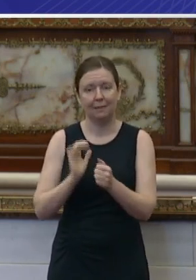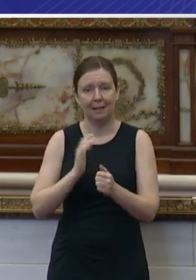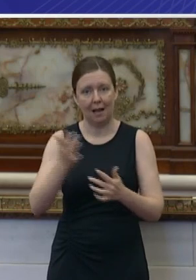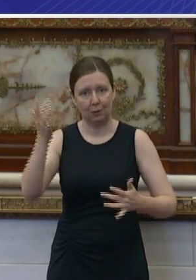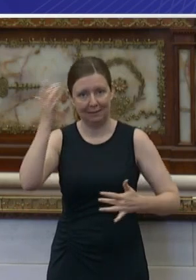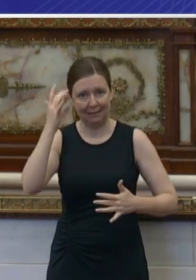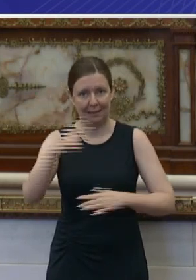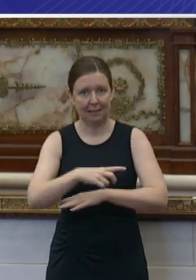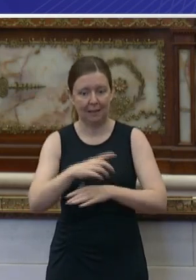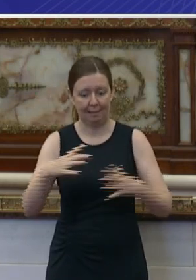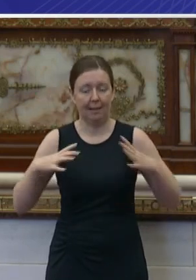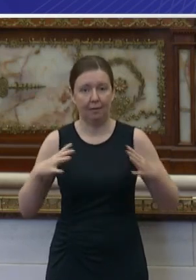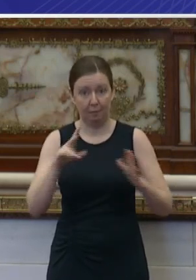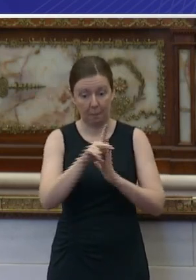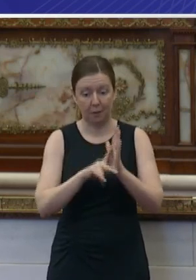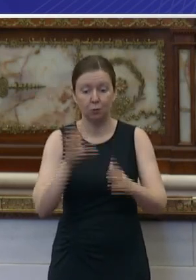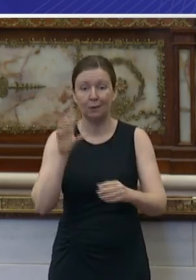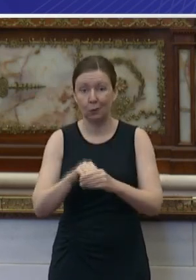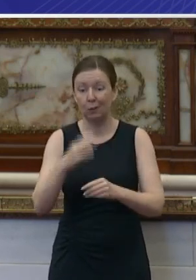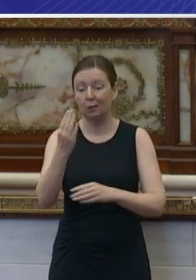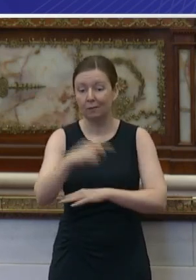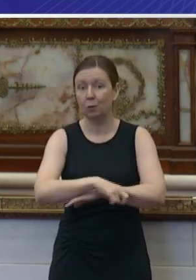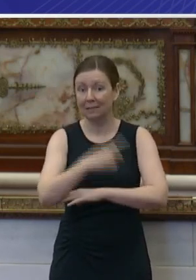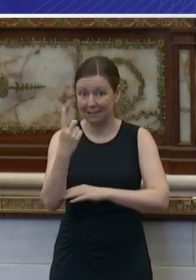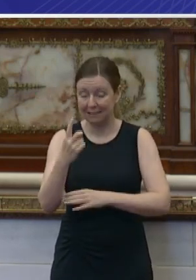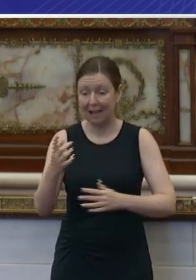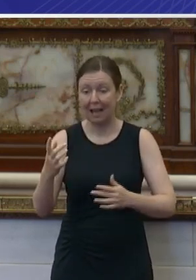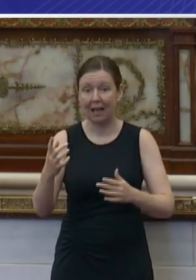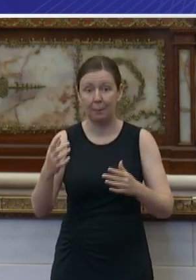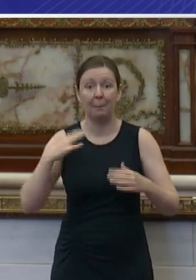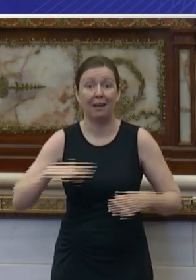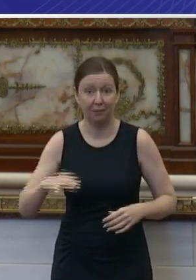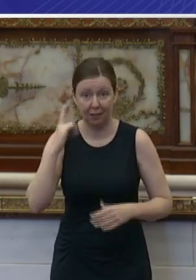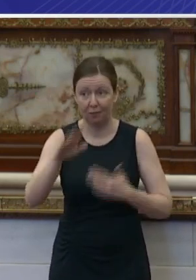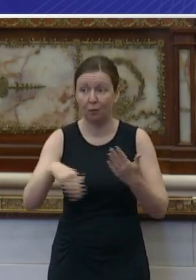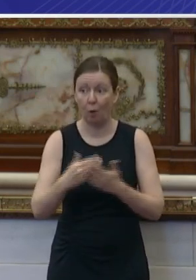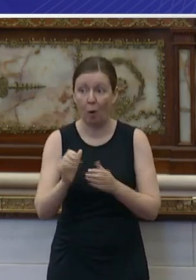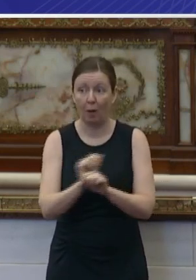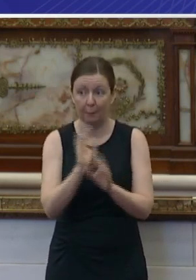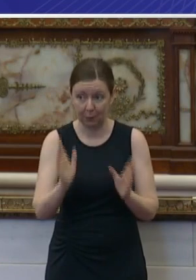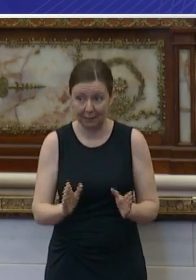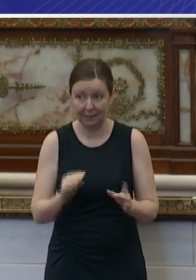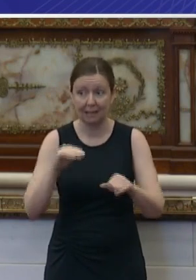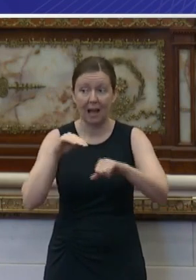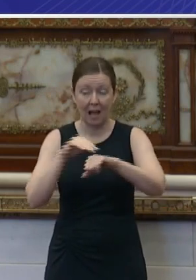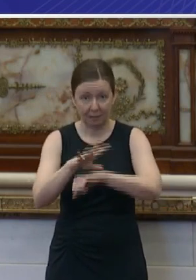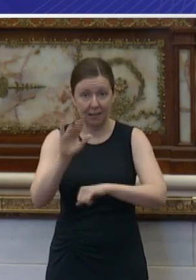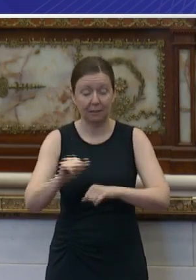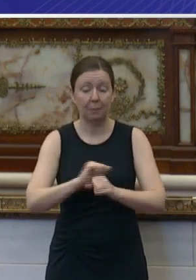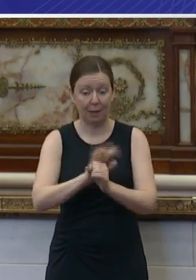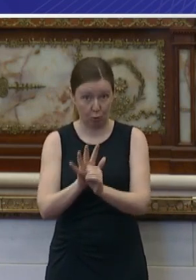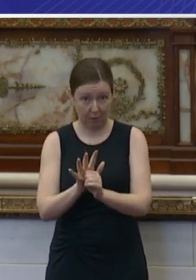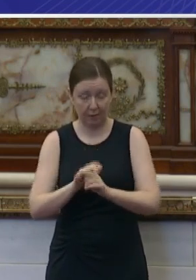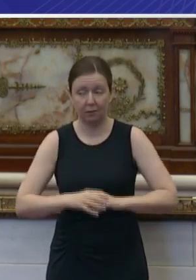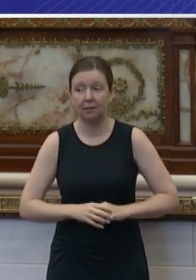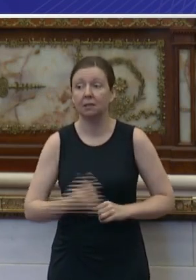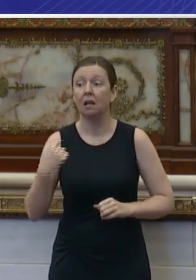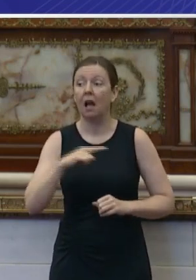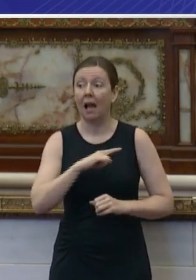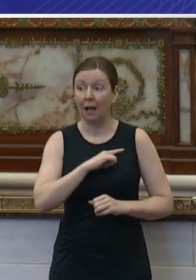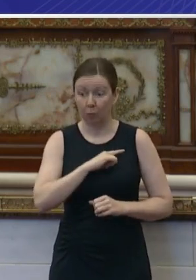leave policy to include a 14-day sick leave benefit for all employees affected by coronavirus. And